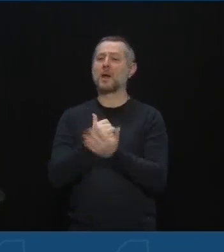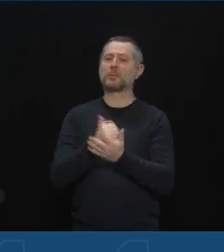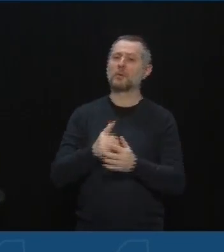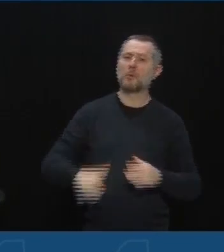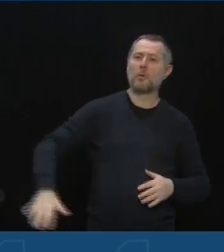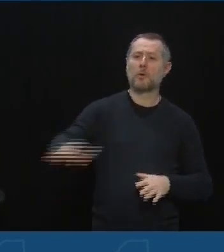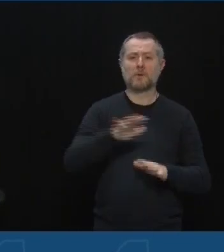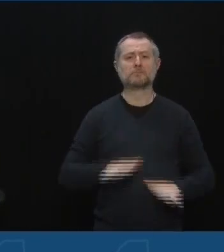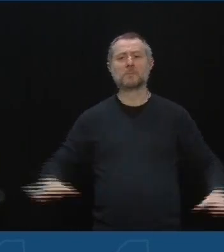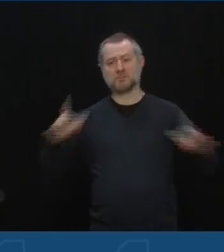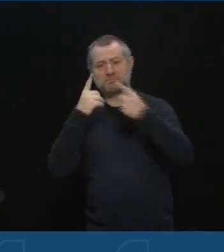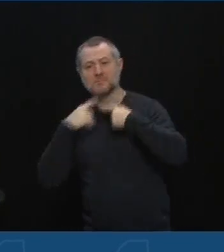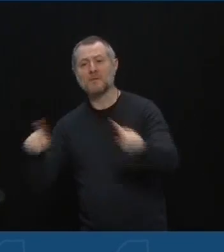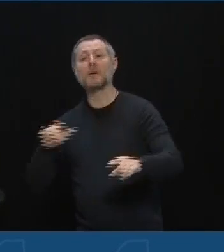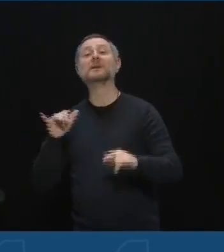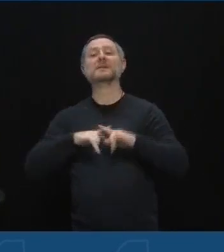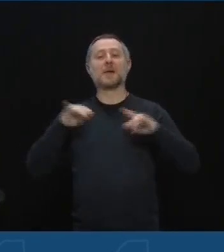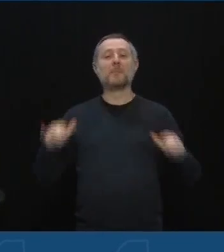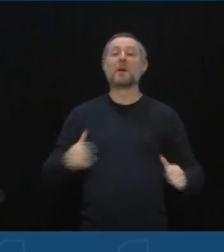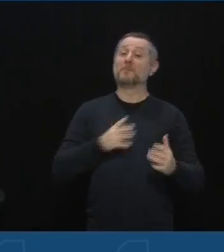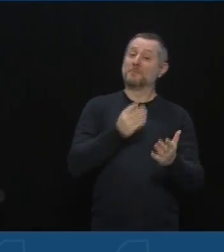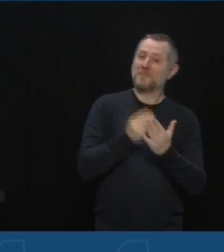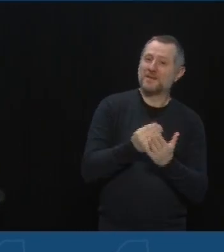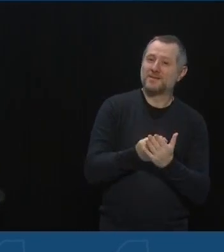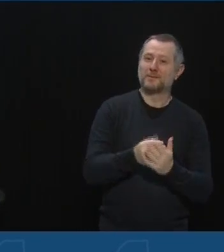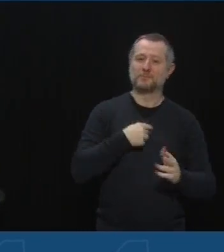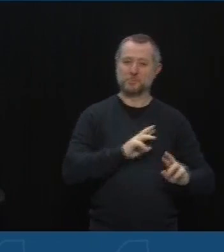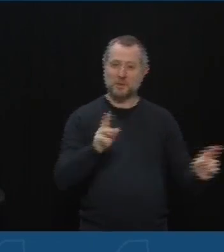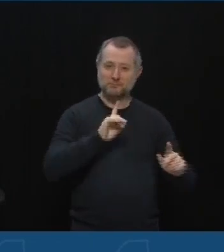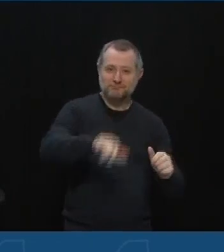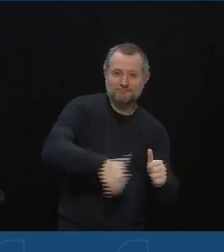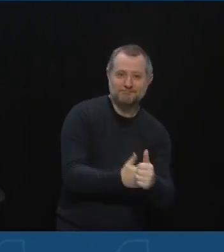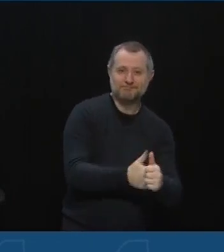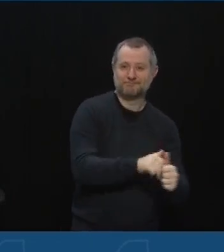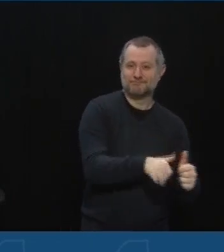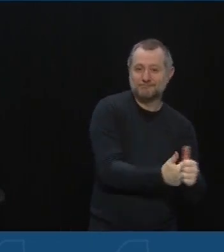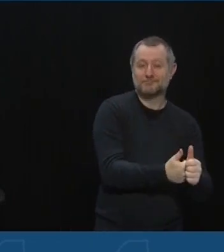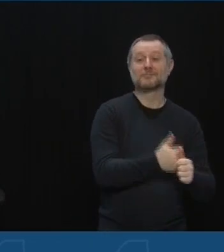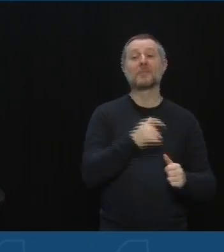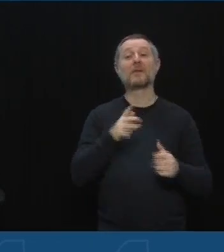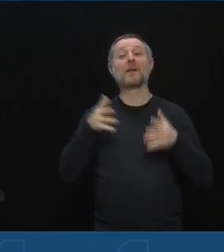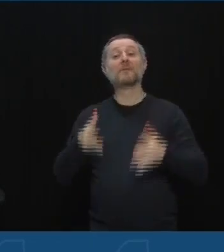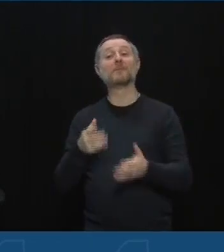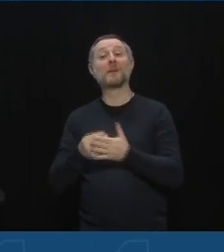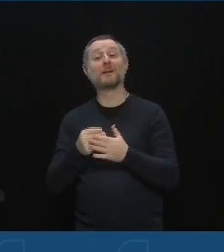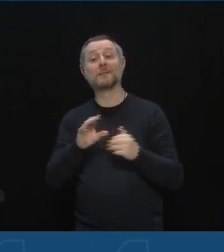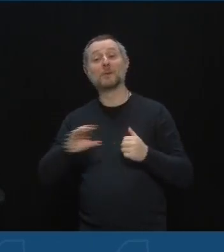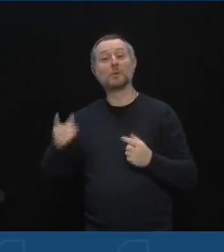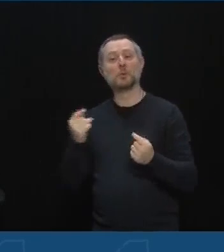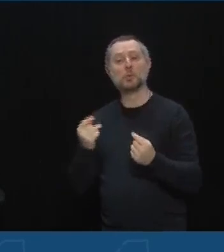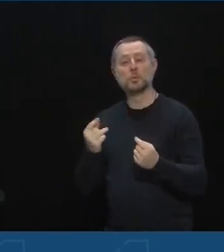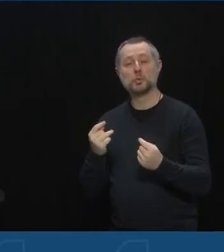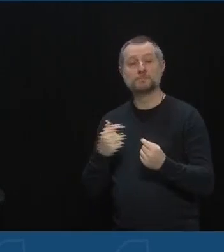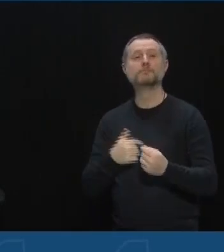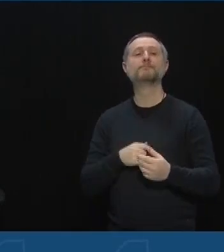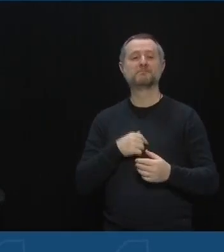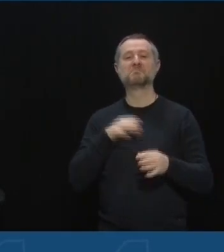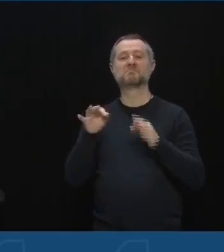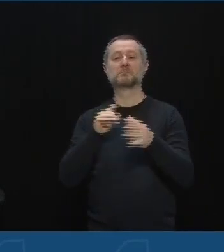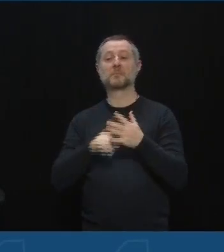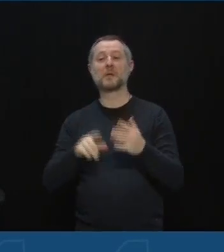want my budget to have 15% in reserves. So let's talk about how we're going to invest the rest of the money. We know people need money back in their